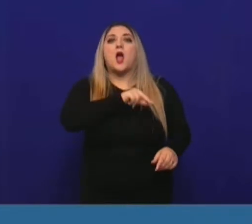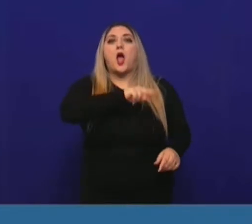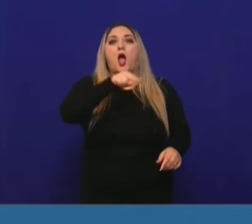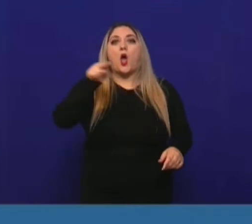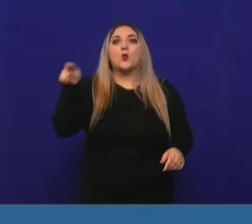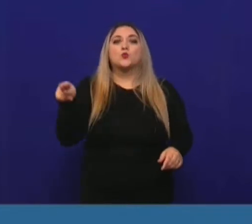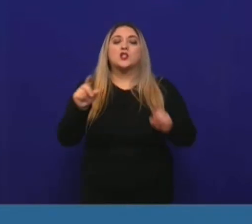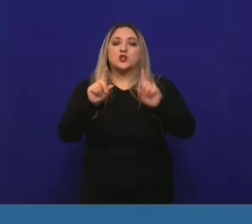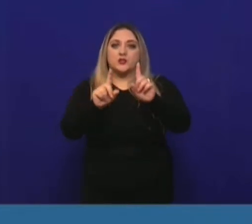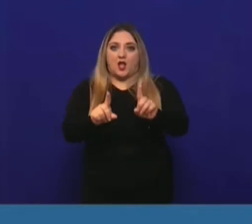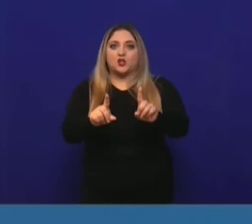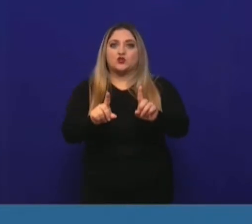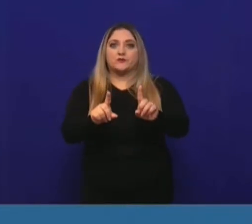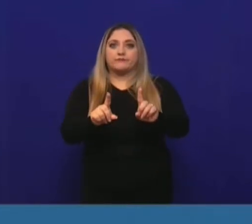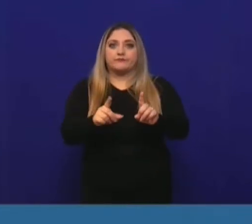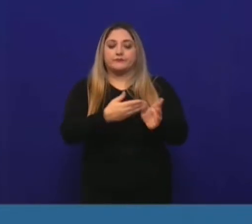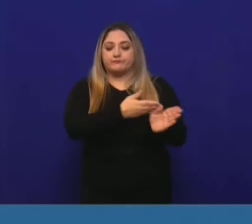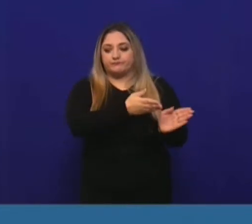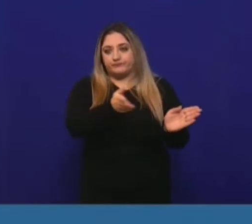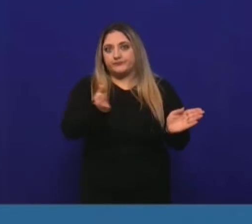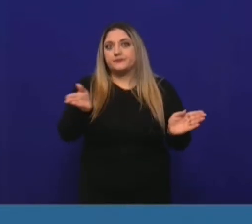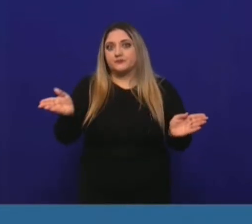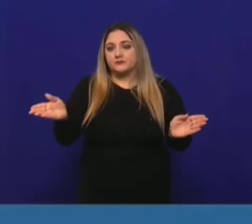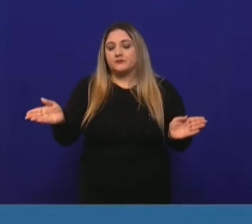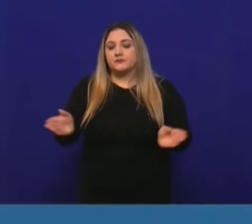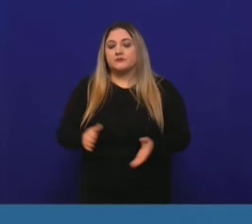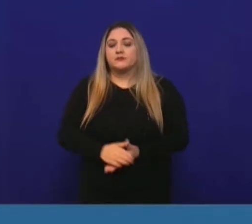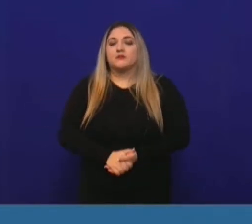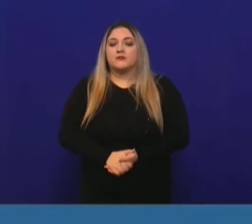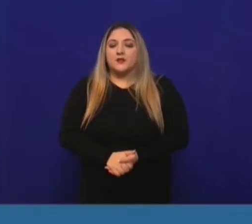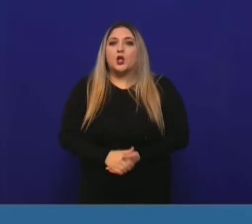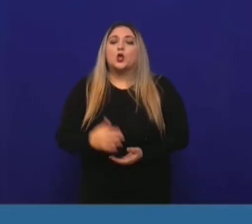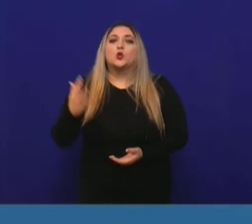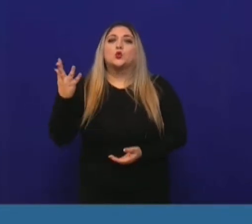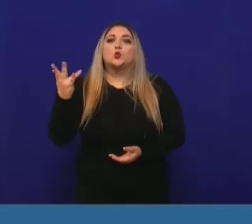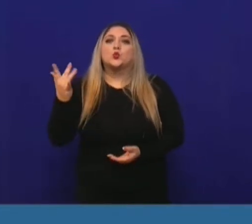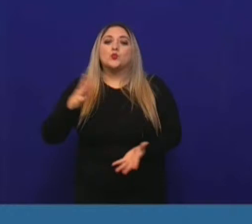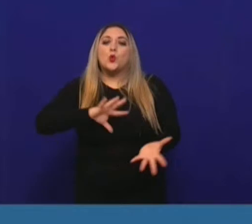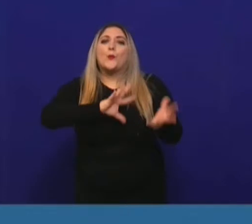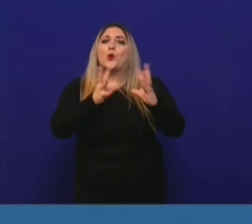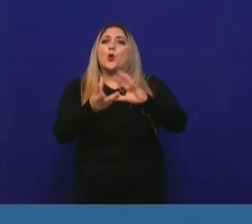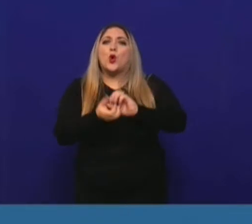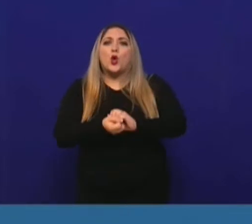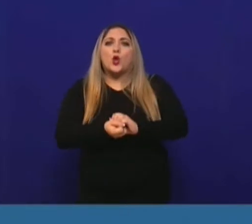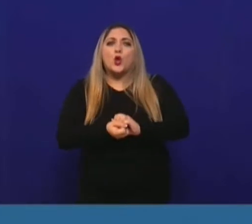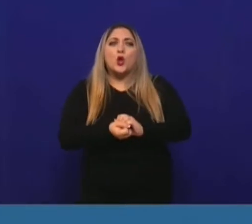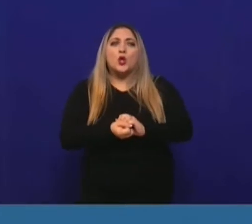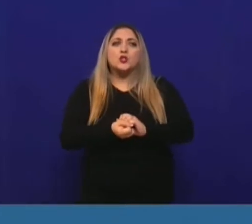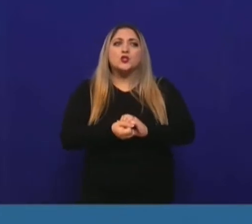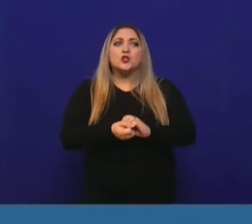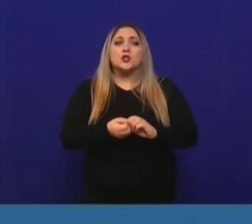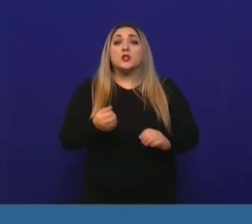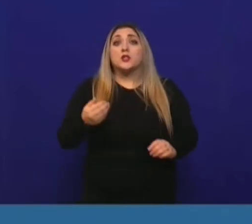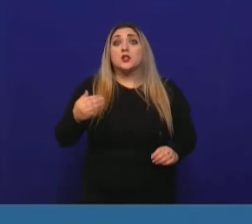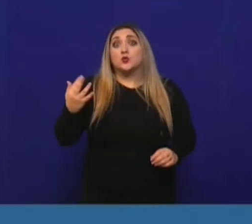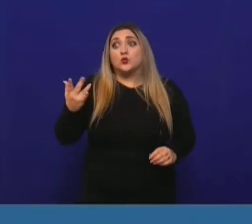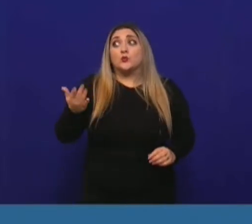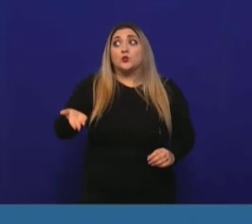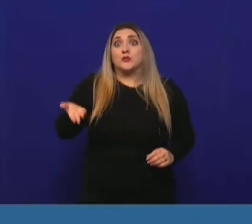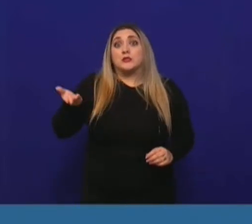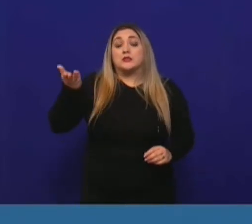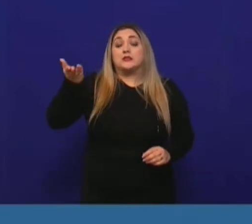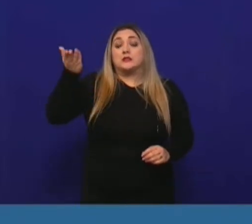hemm 11 il-persuna. Jekk tara il-numru ta' każijiet kumulattiv, ovvja li huwa dejjem qiegħed